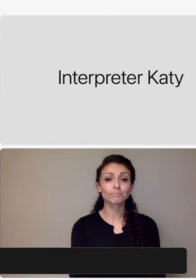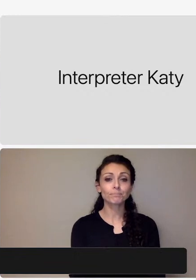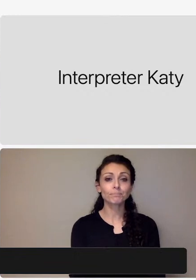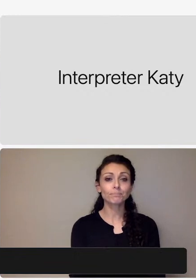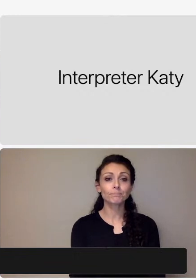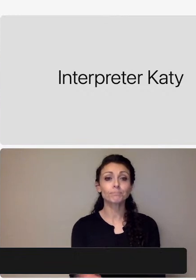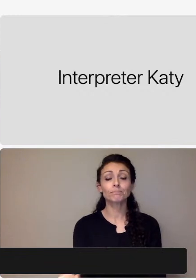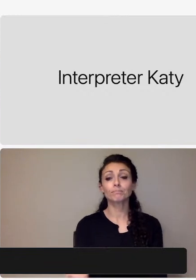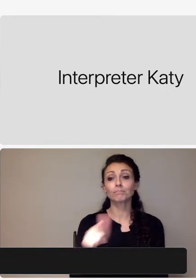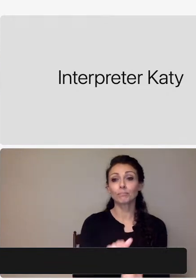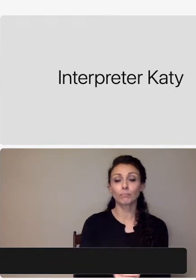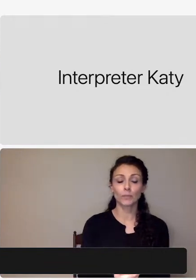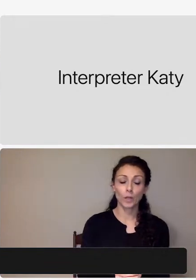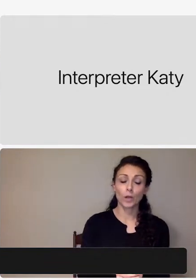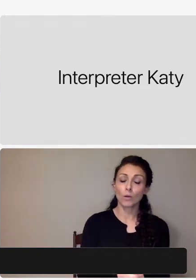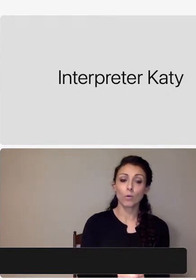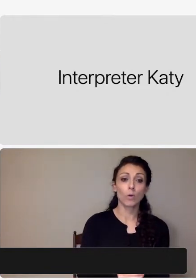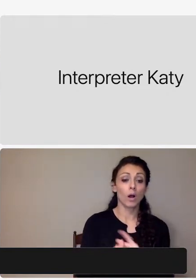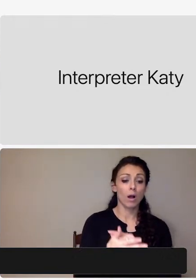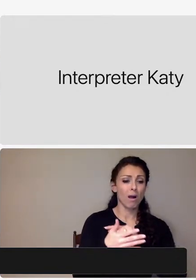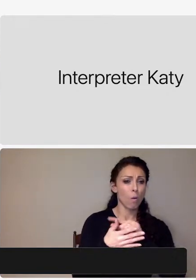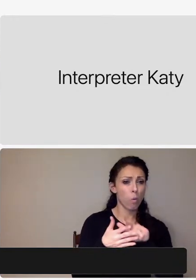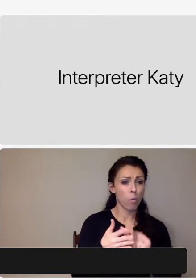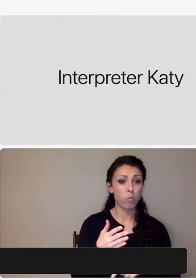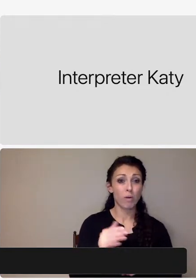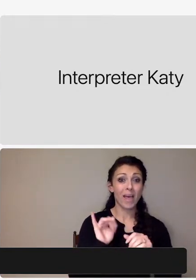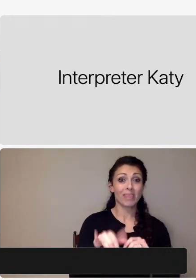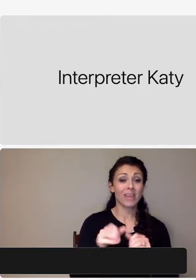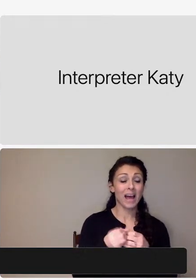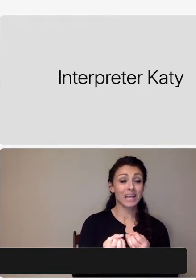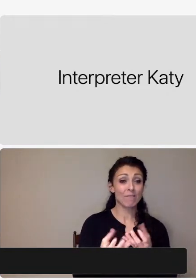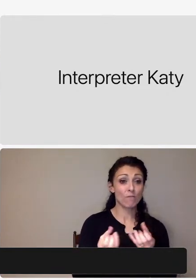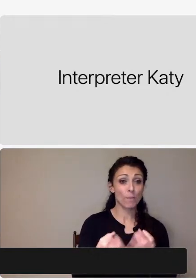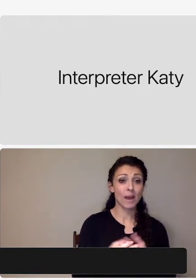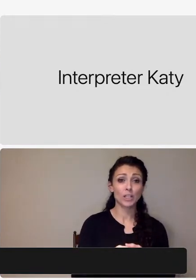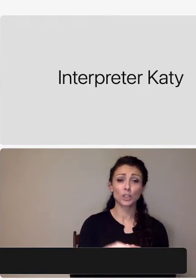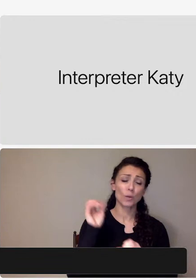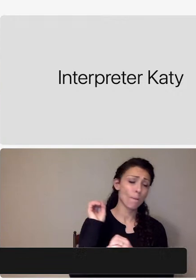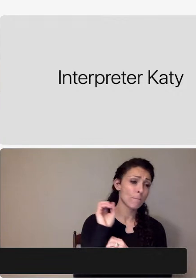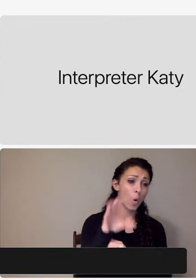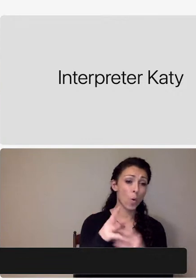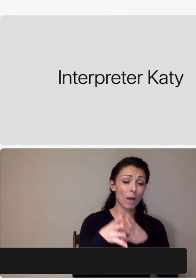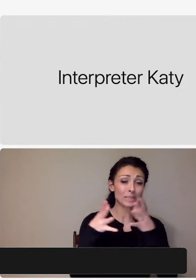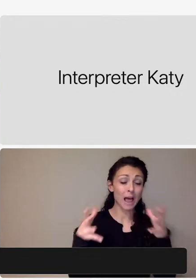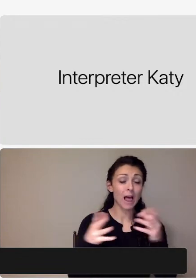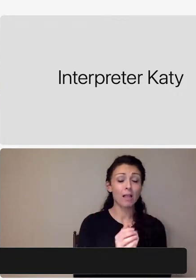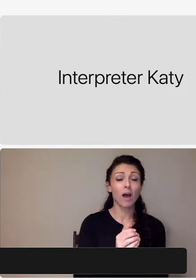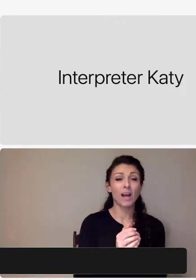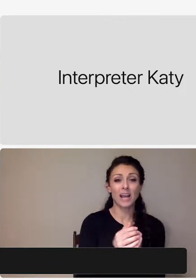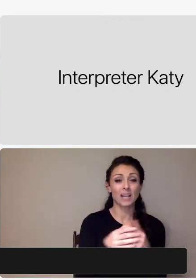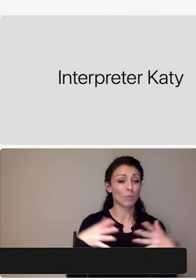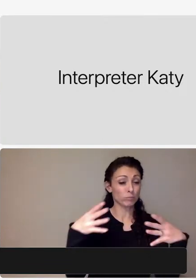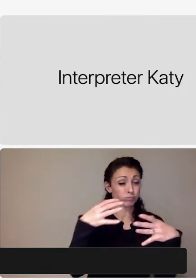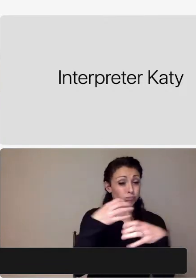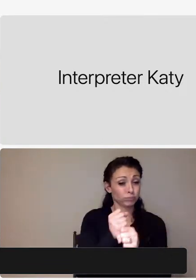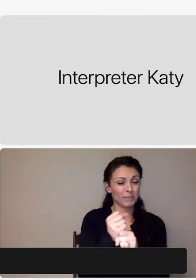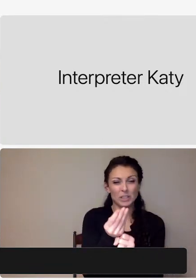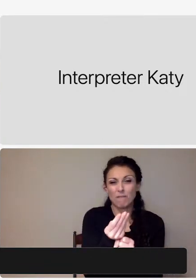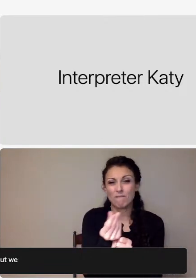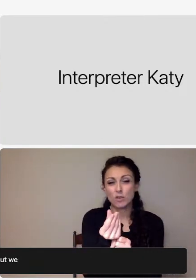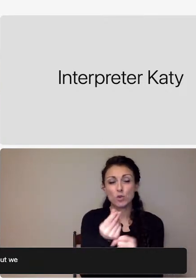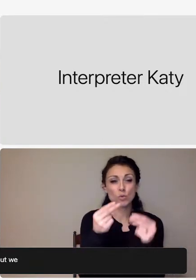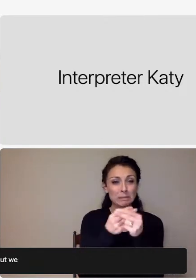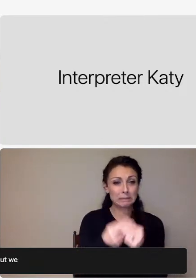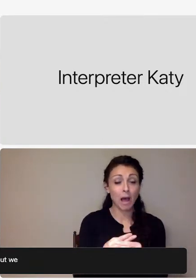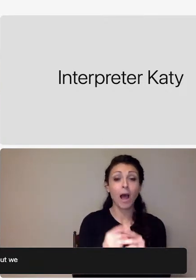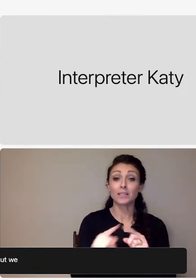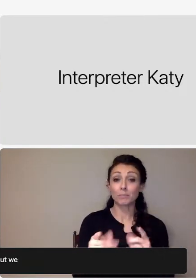so that is a lot of information and a lot of work compiled into a very few slides but we do the